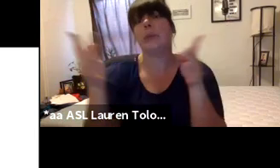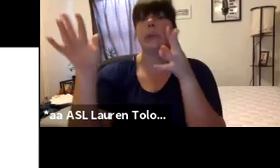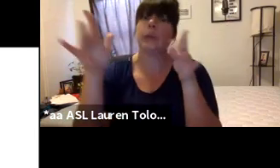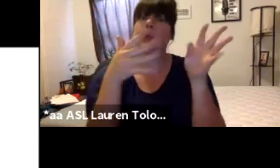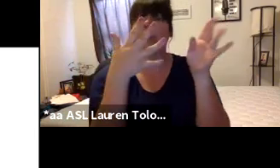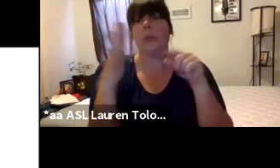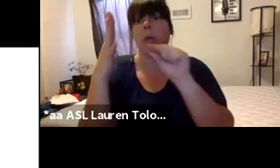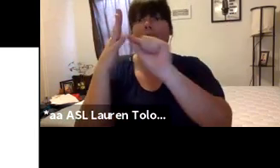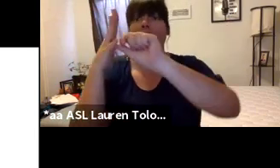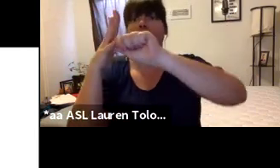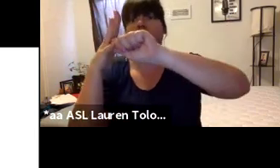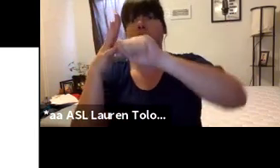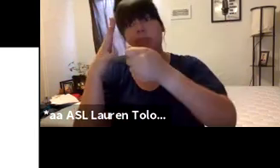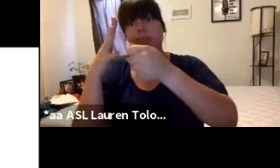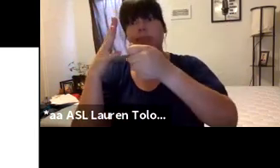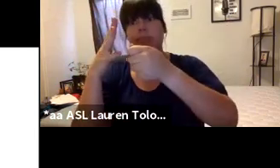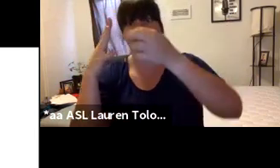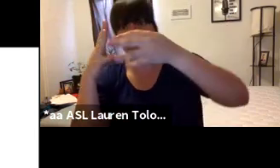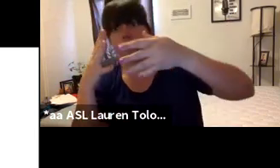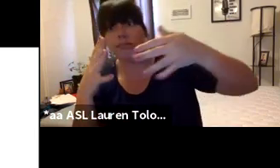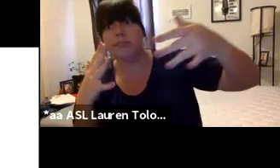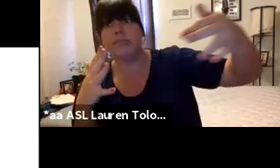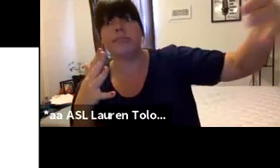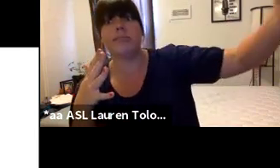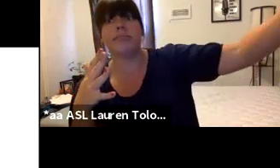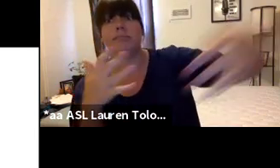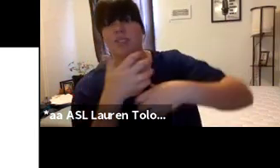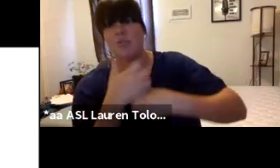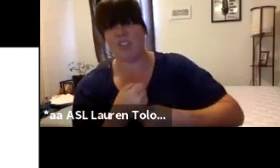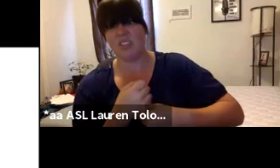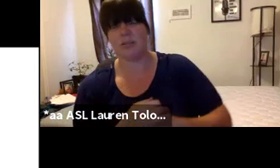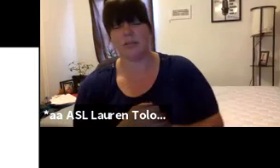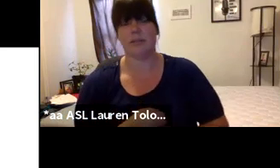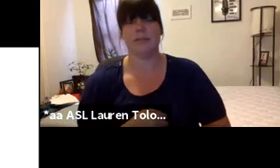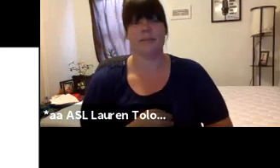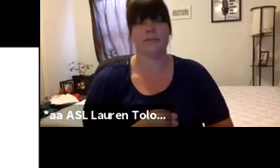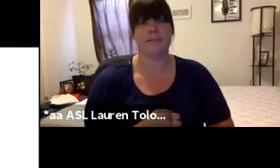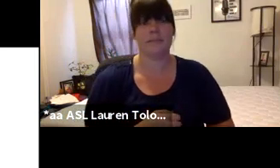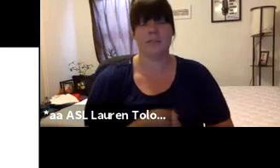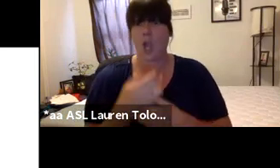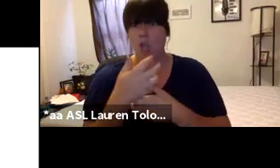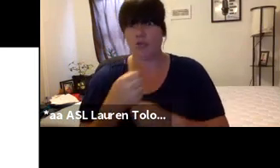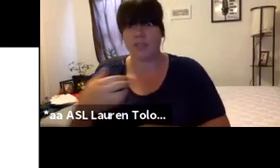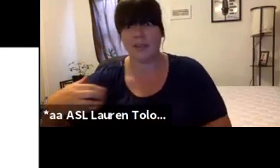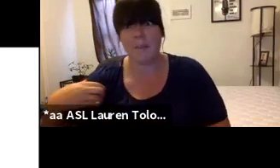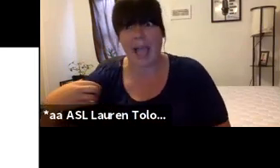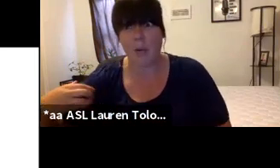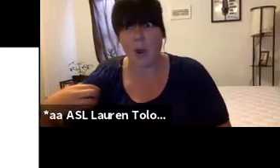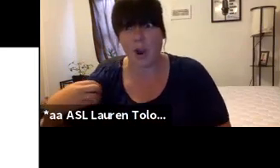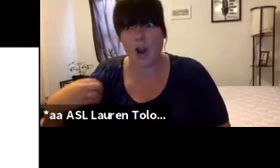twig to be carried on wind. And trust the sighing, staying power of the stark and barren